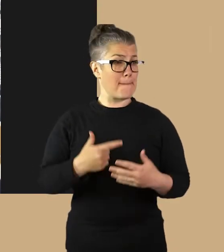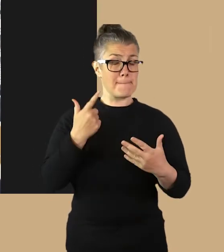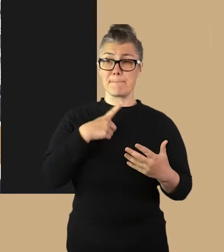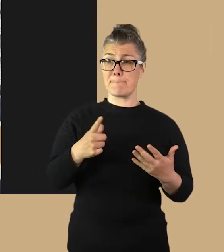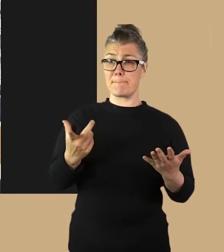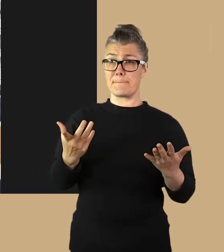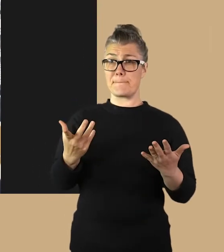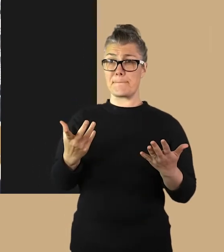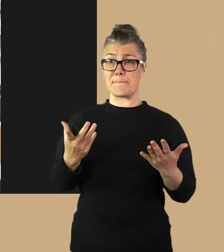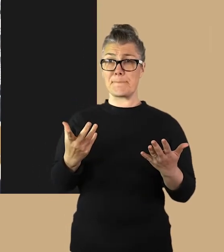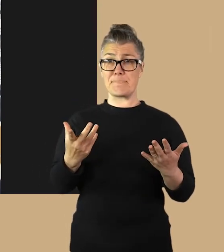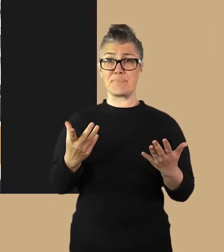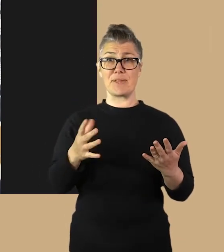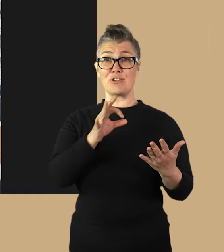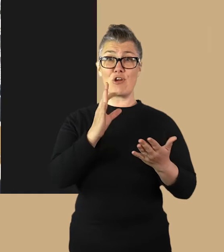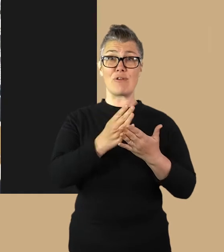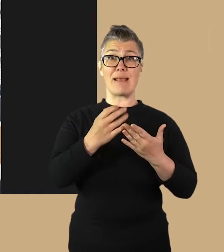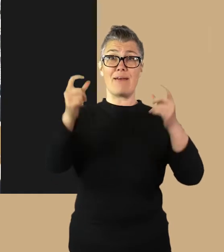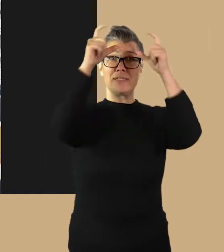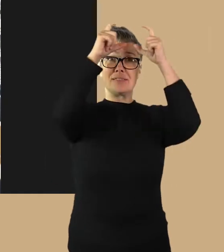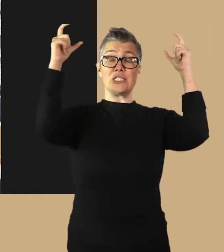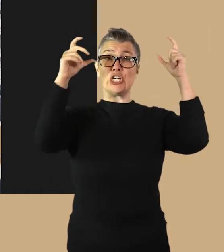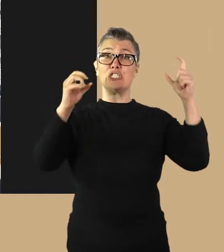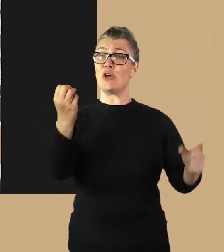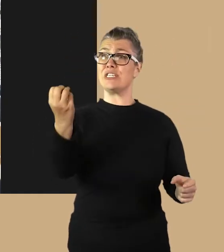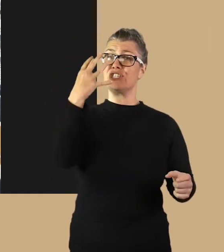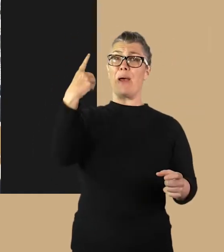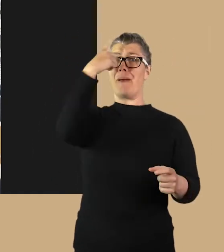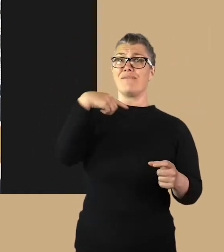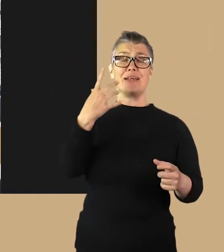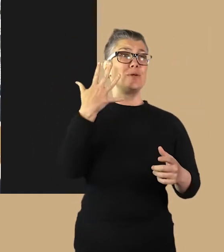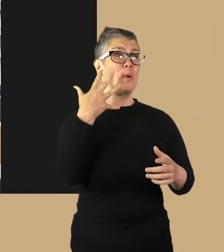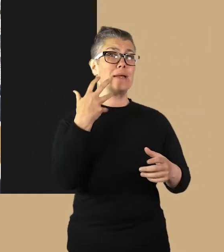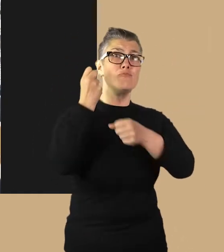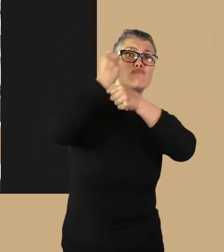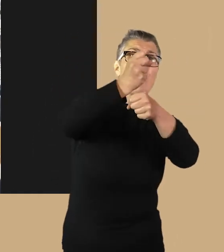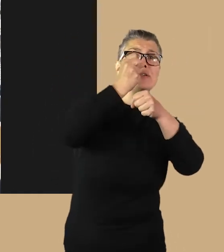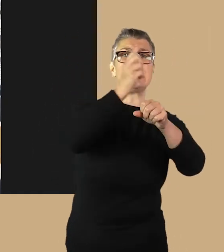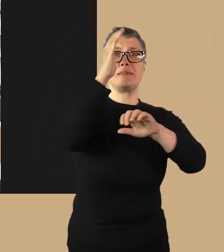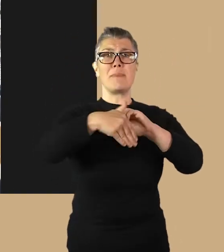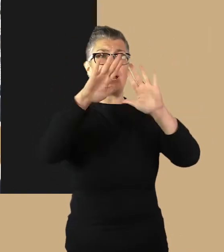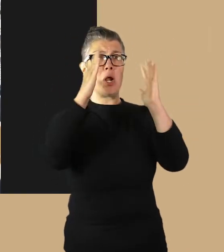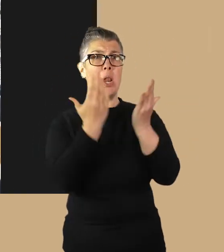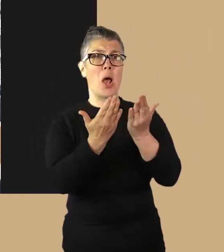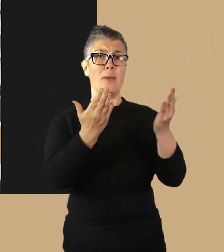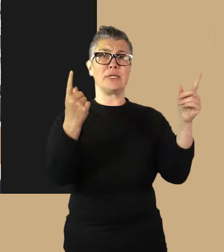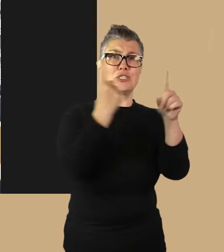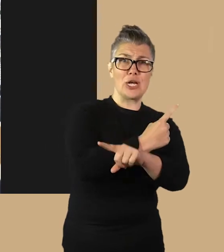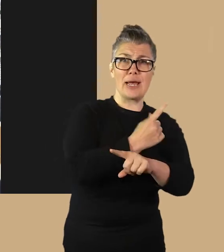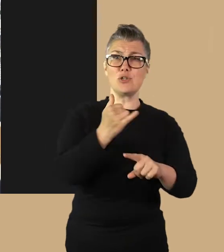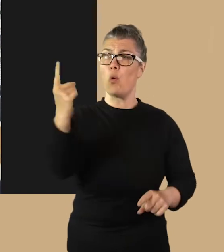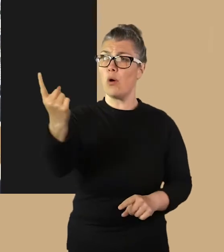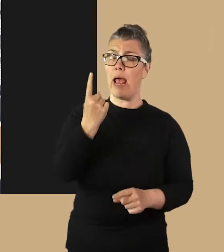Because, with things like that, you don't exactly have a sign over your head saying, oh, please don't shout in my face when you're protesting